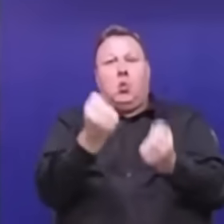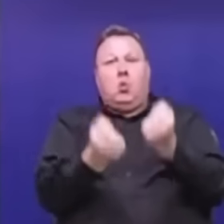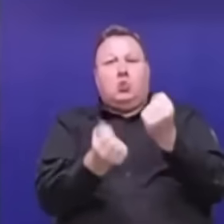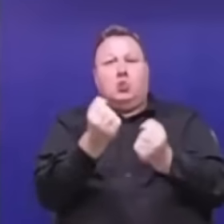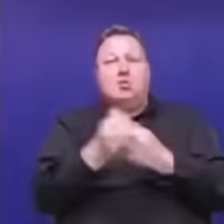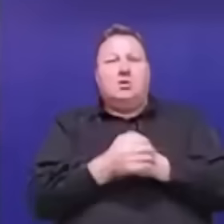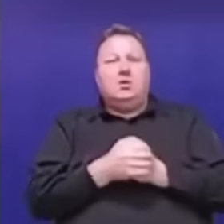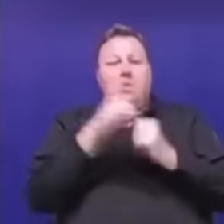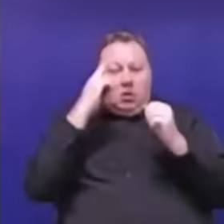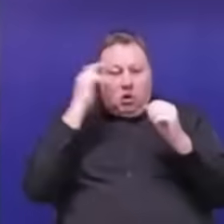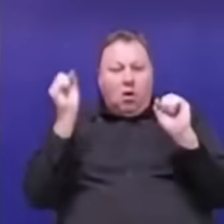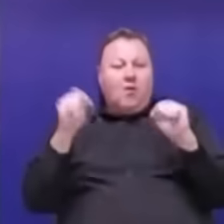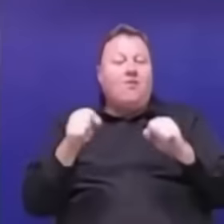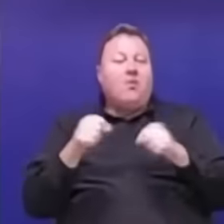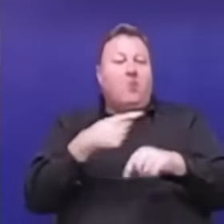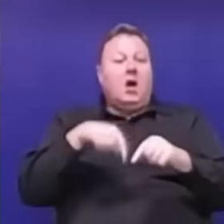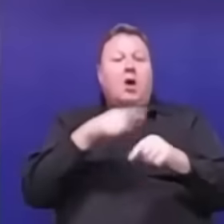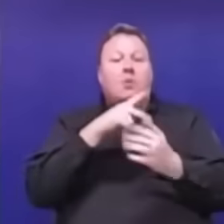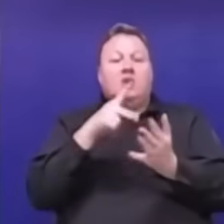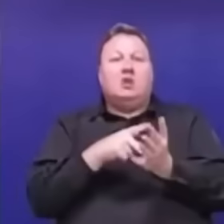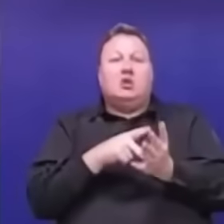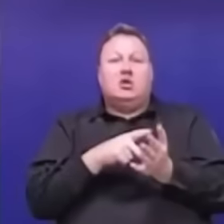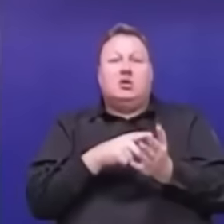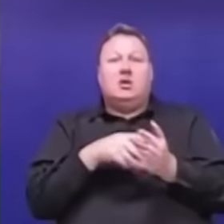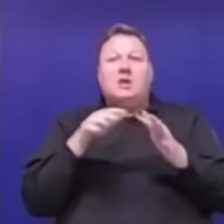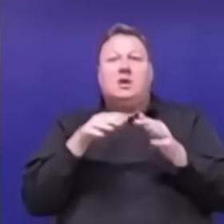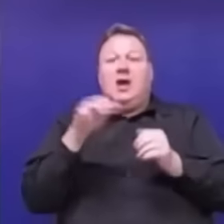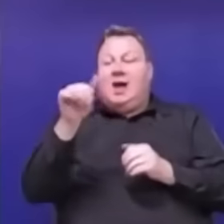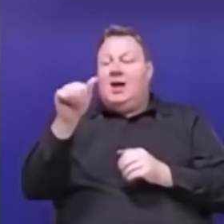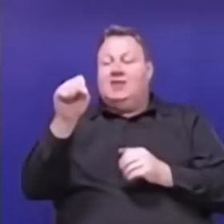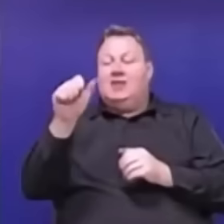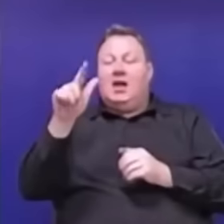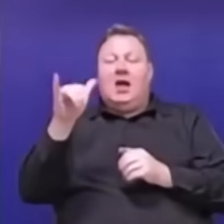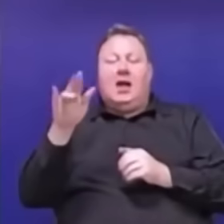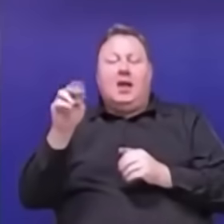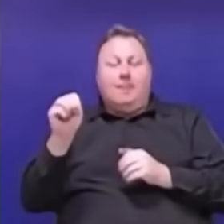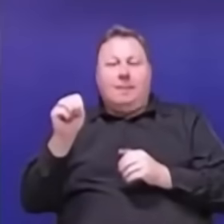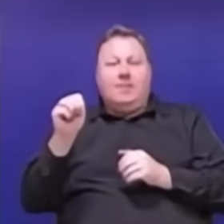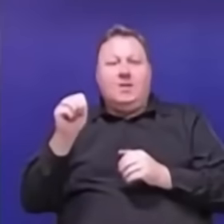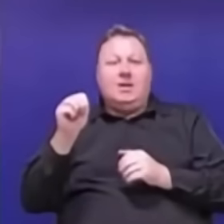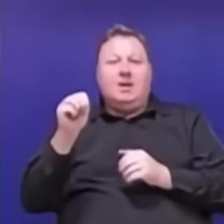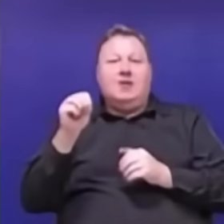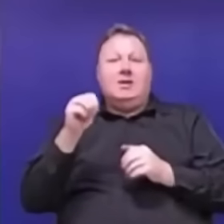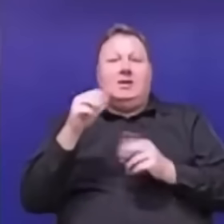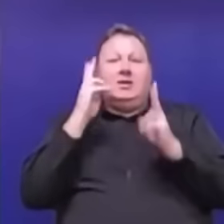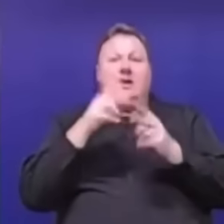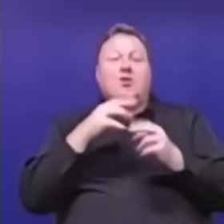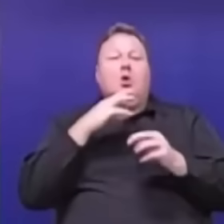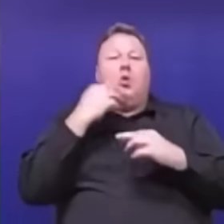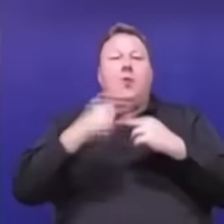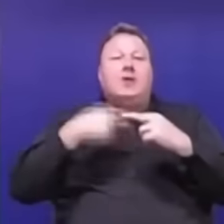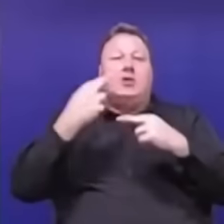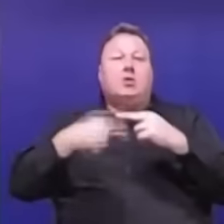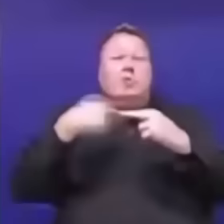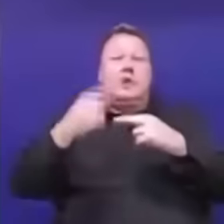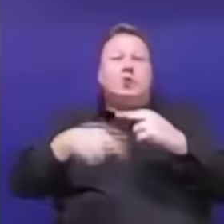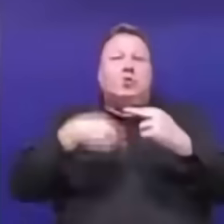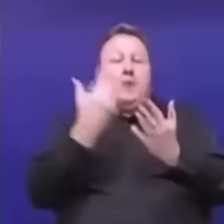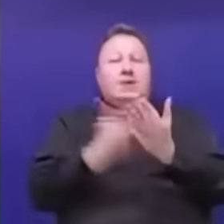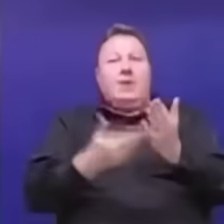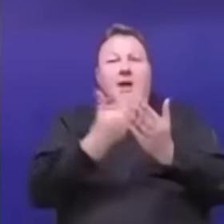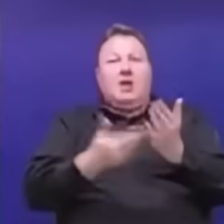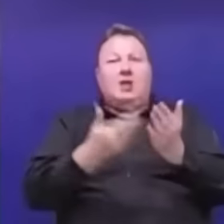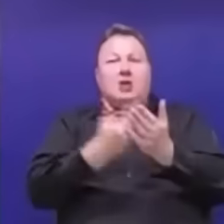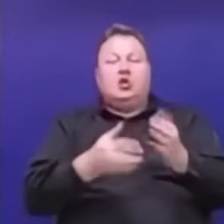The court confirmed our position that asylum seekers must not be allowed to submit endless, repeat applications while remaining in the